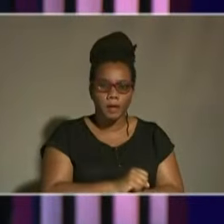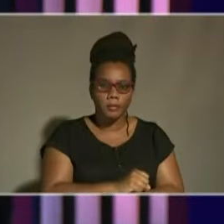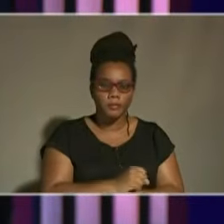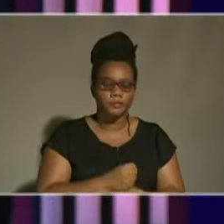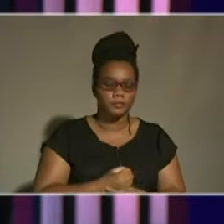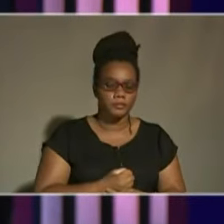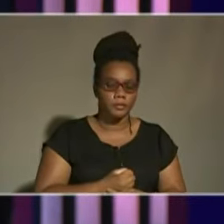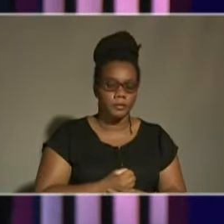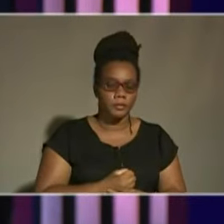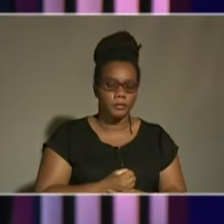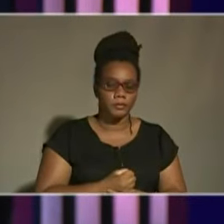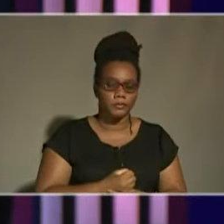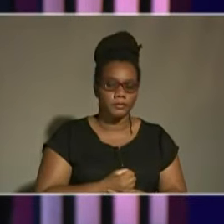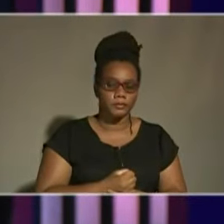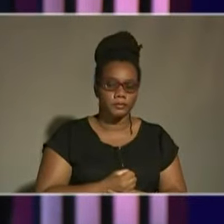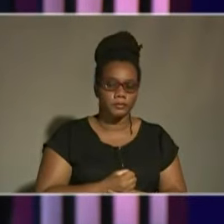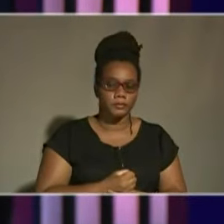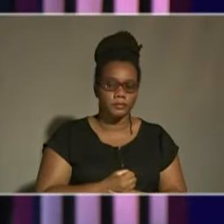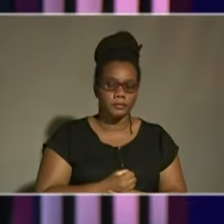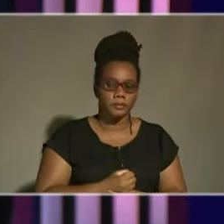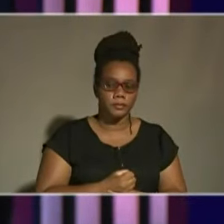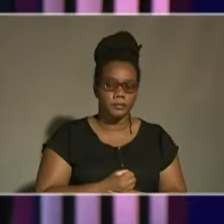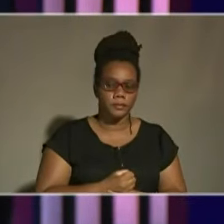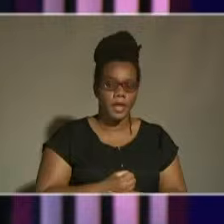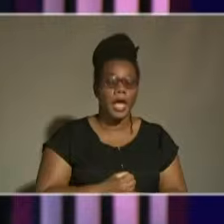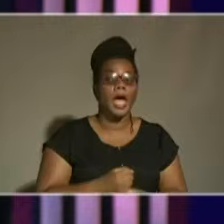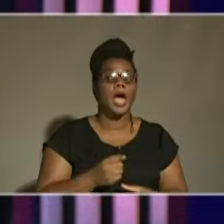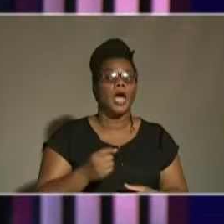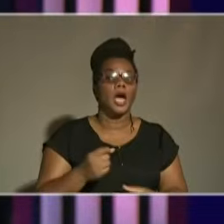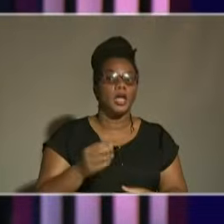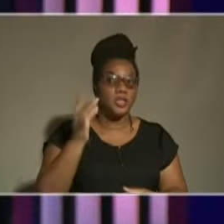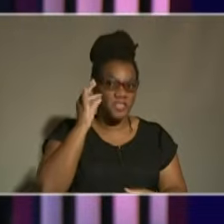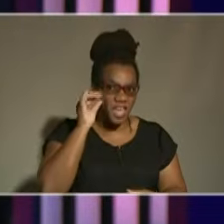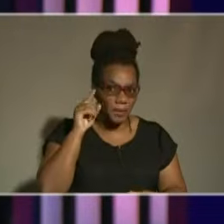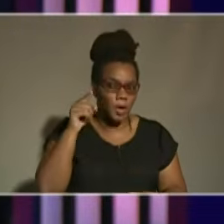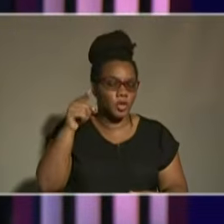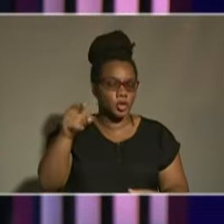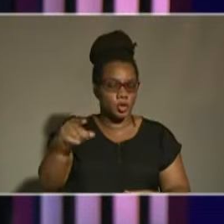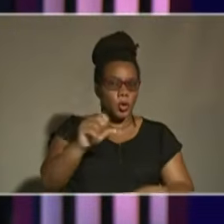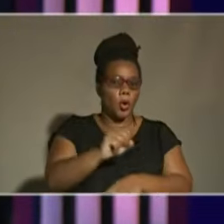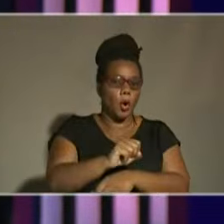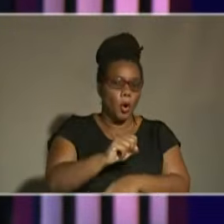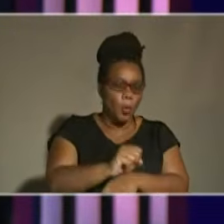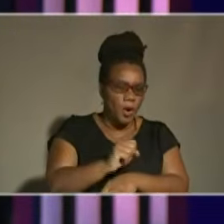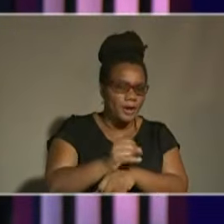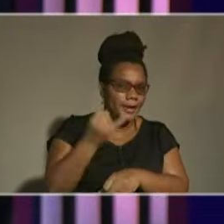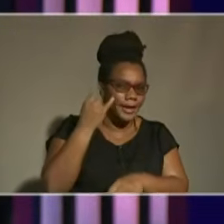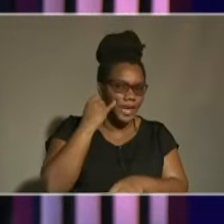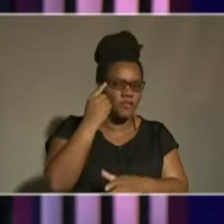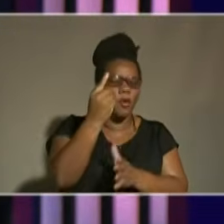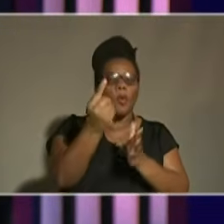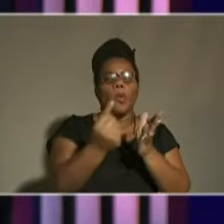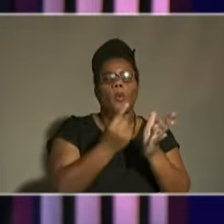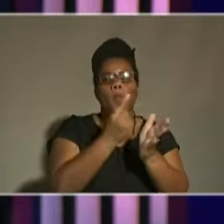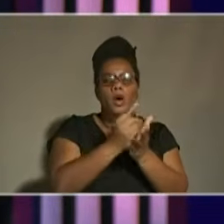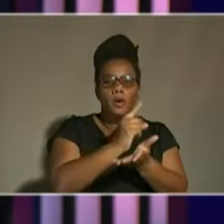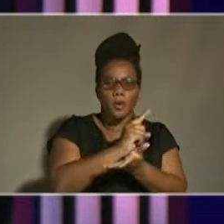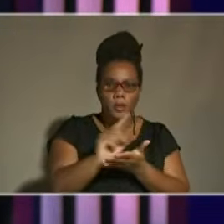And indeed, you're regarded as being employed if you're employed 1 hour a week. 55% of Jamaicans are suffering